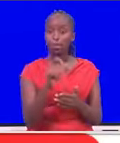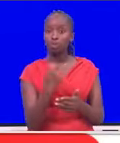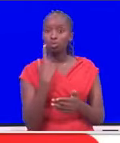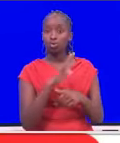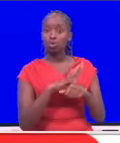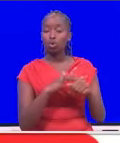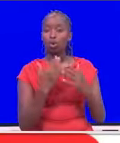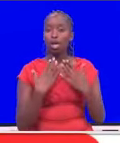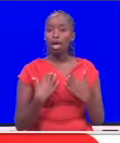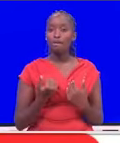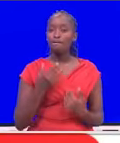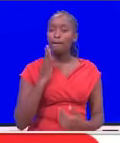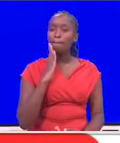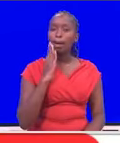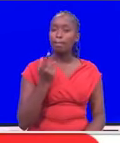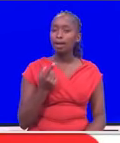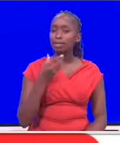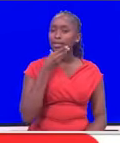the teachers.